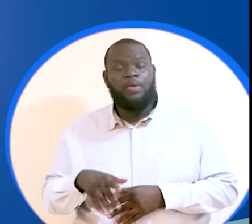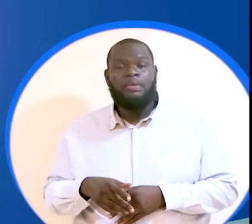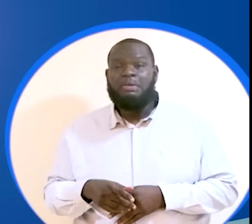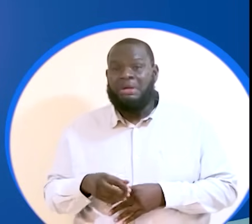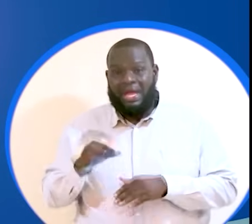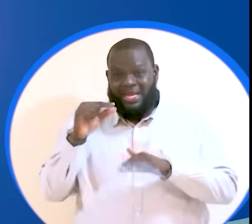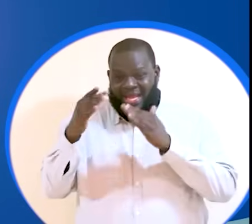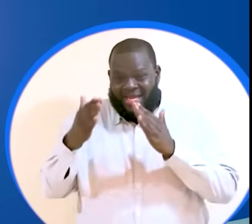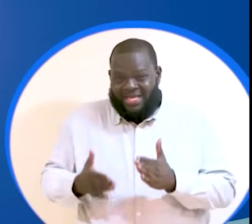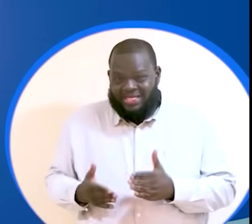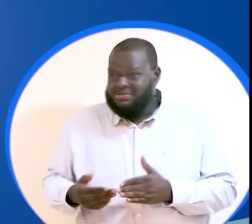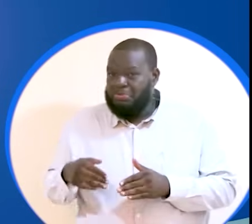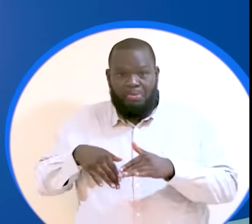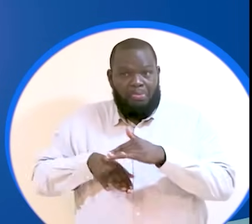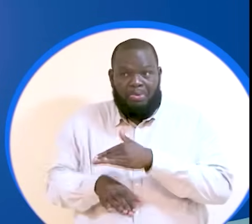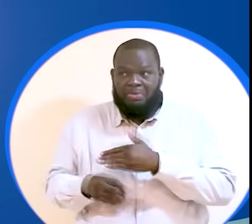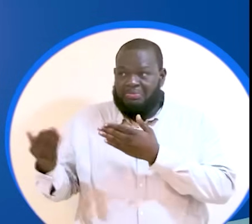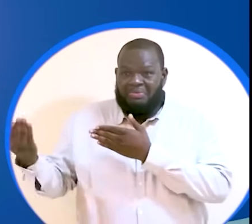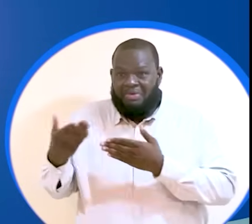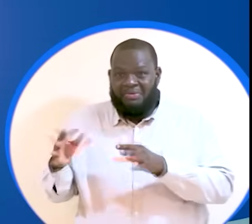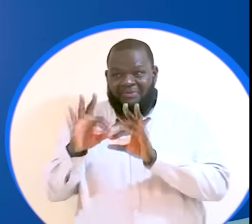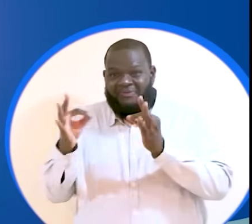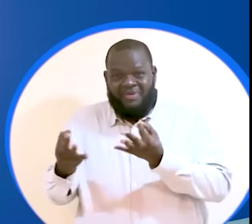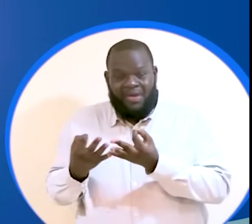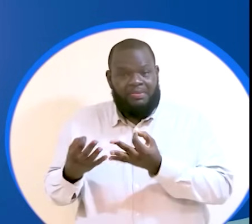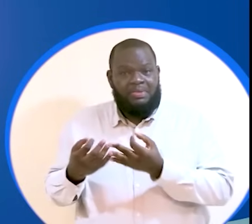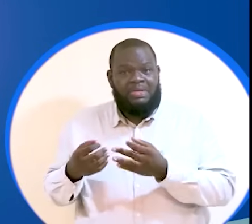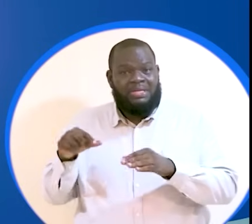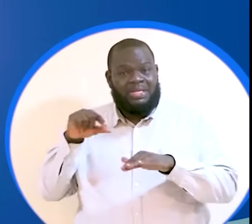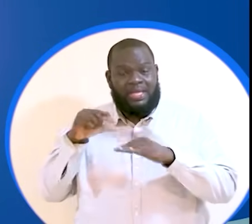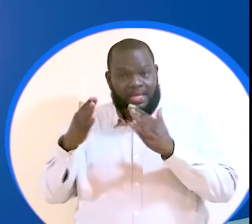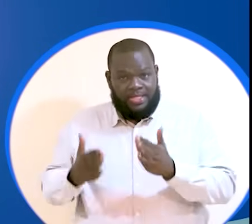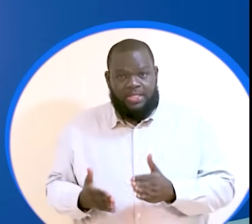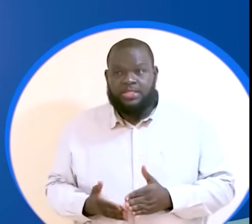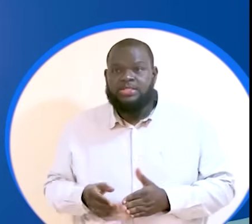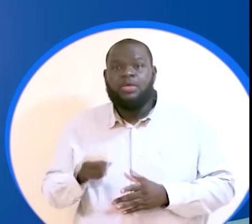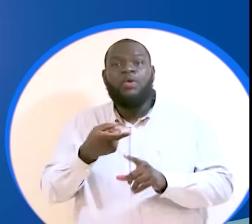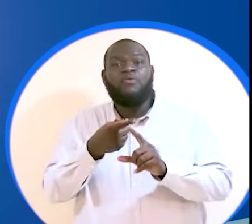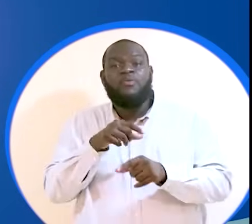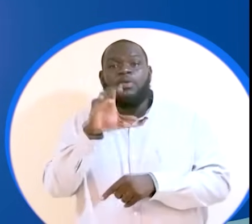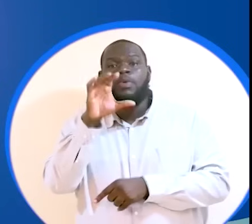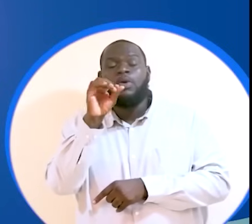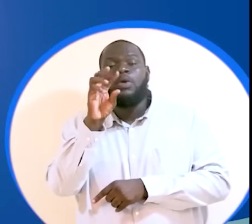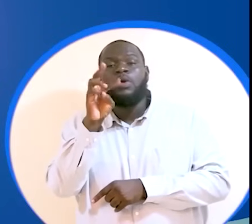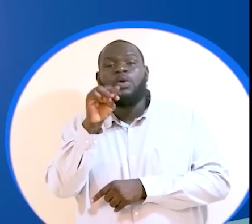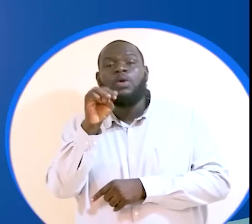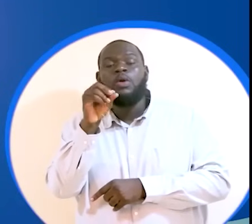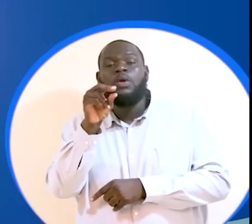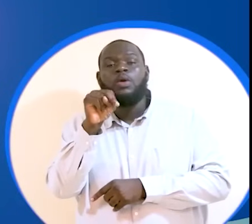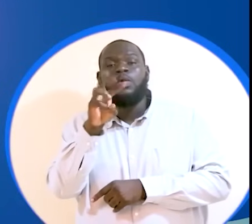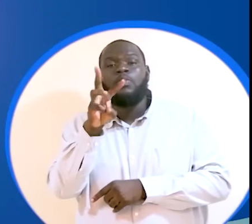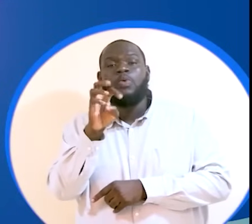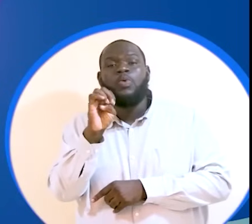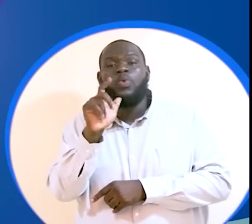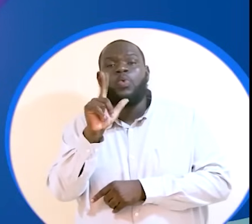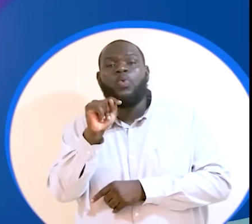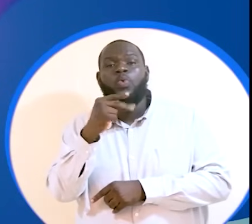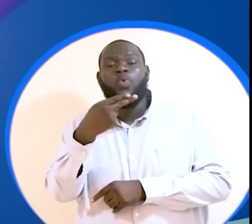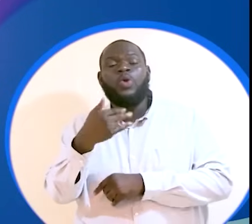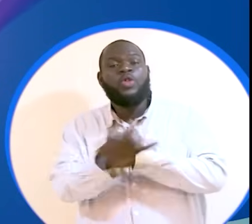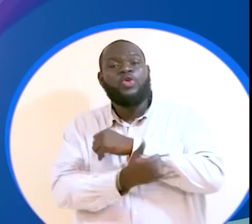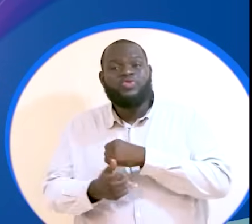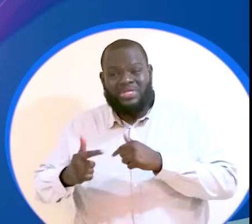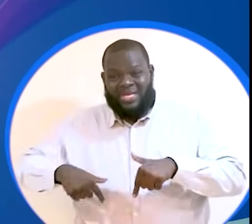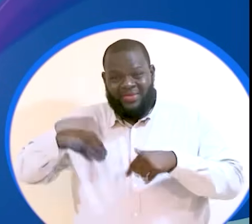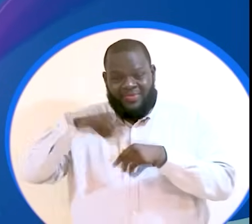by December 31, 2024 and is a Guyanese citizen by birth, descent, naturalization, or is a citizen from a Commonwealth